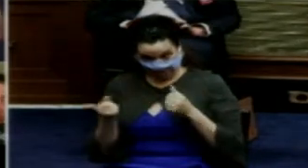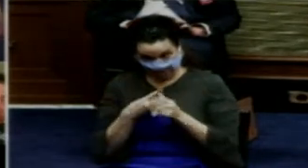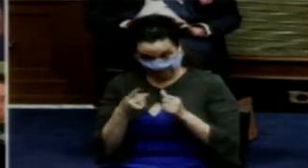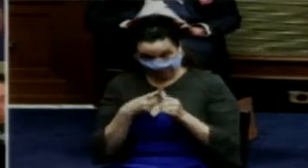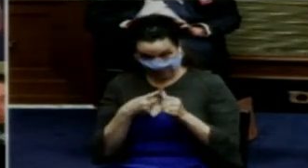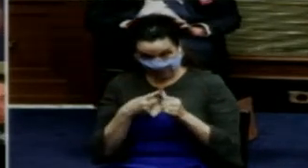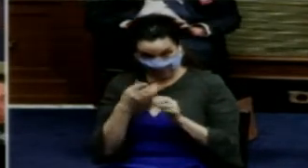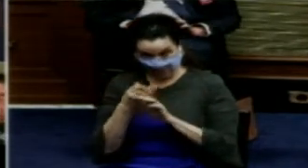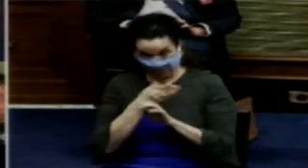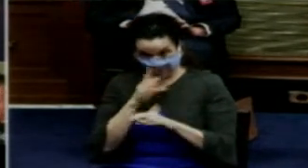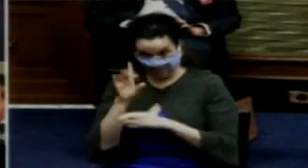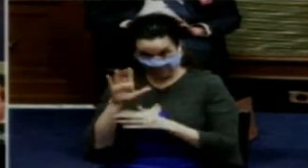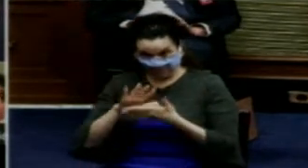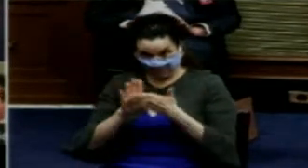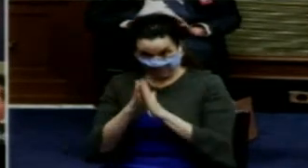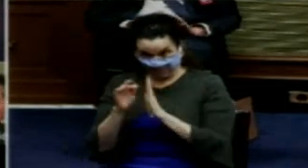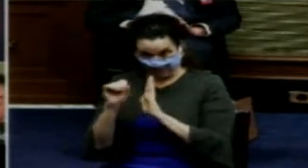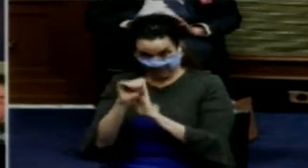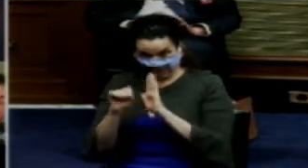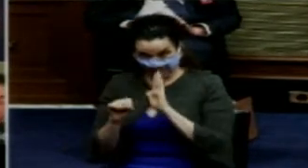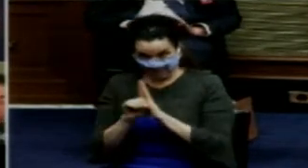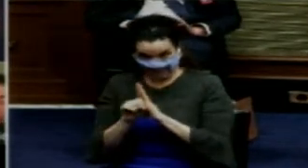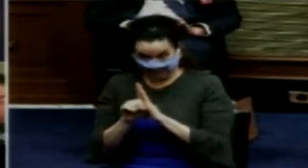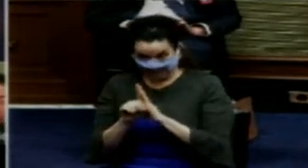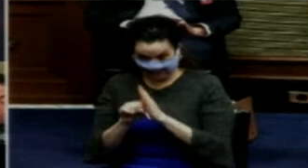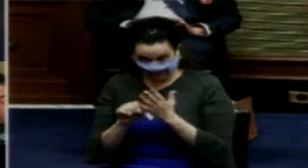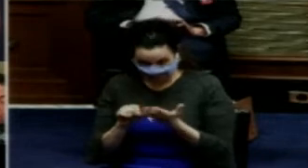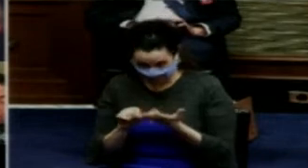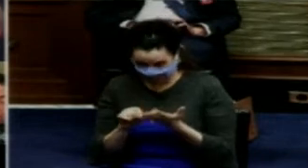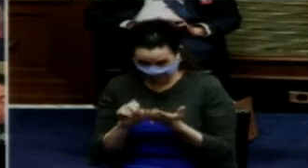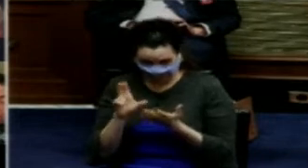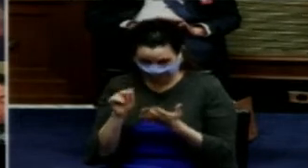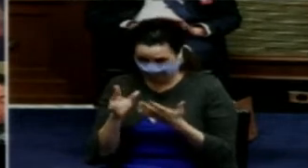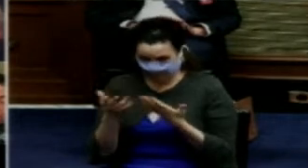It still requires, even though the